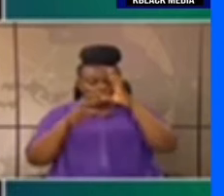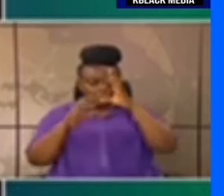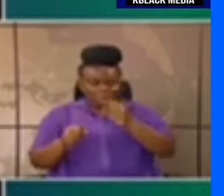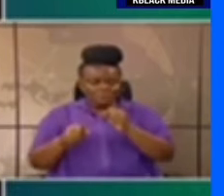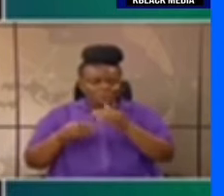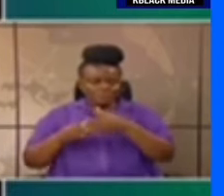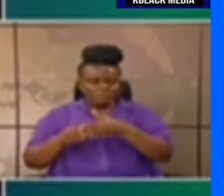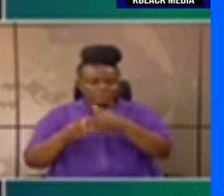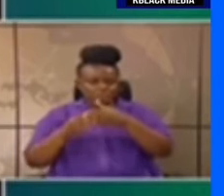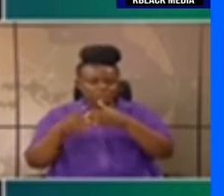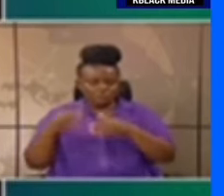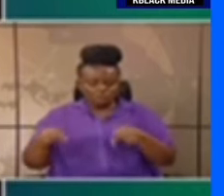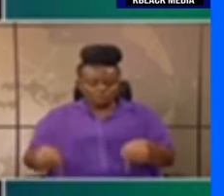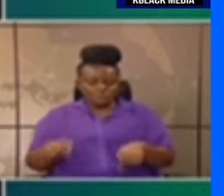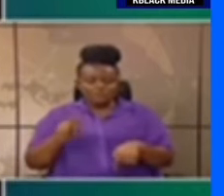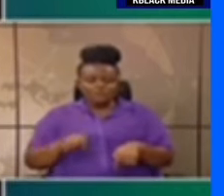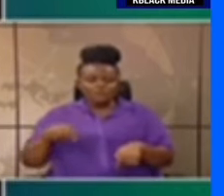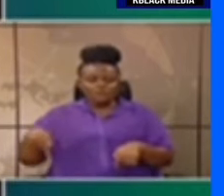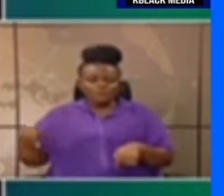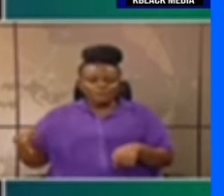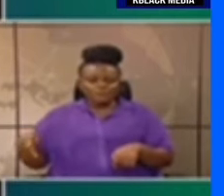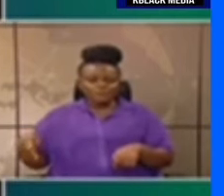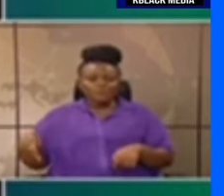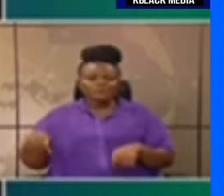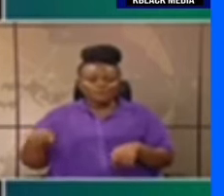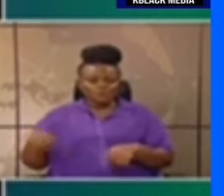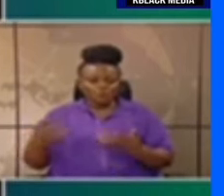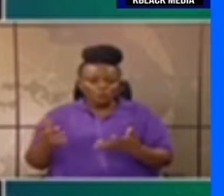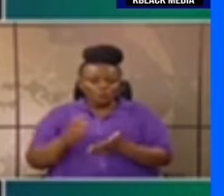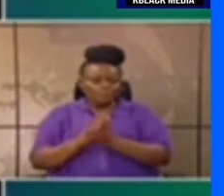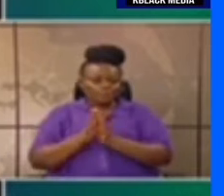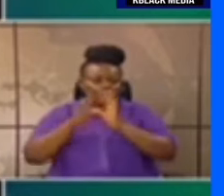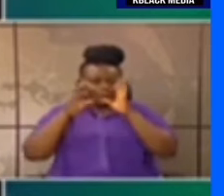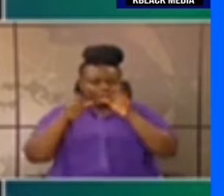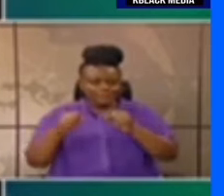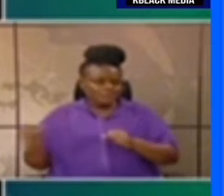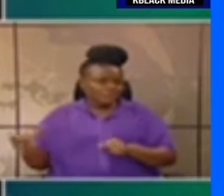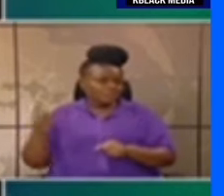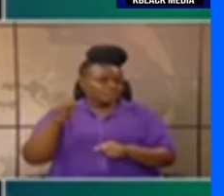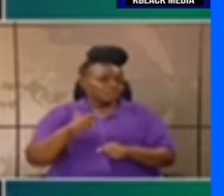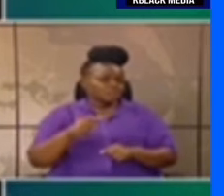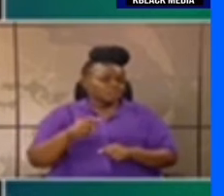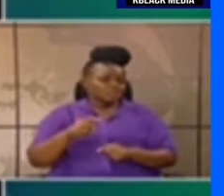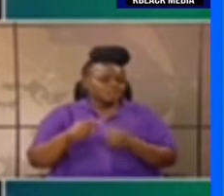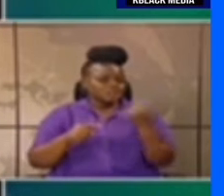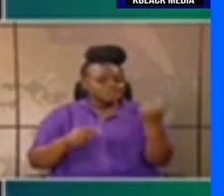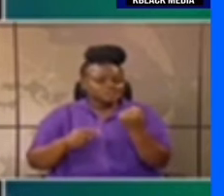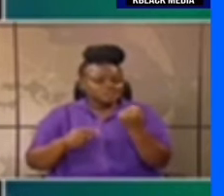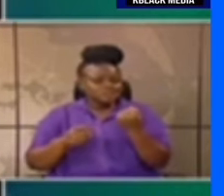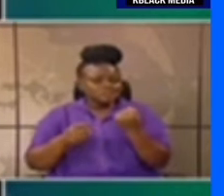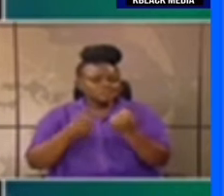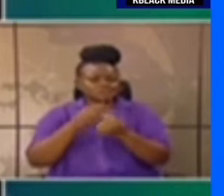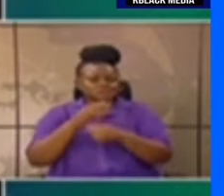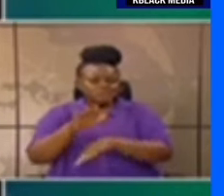the ruling party, Associate Vice President, Ebe PMU or Honomo Nano Kwesiada, and Nano Miminda ahead of the elections.